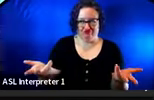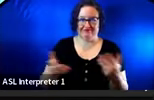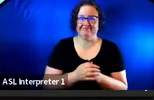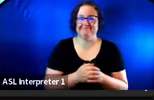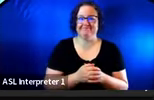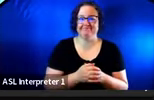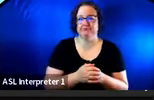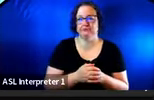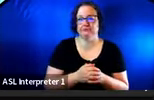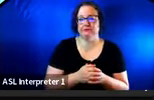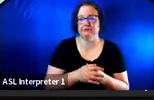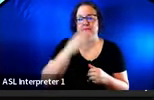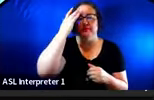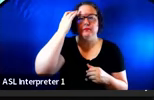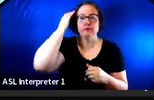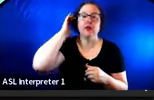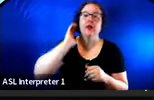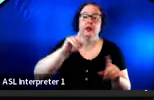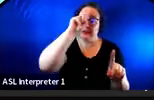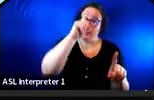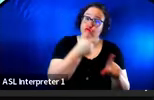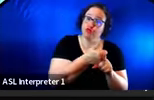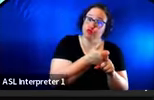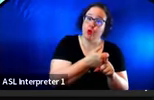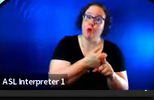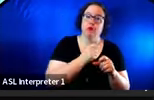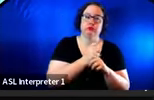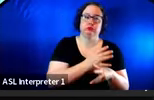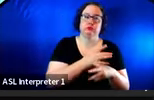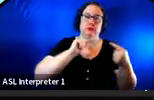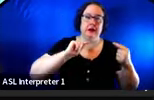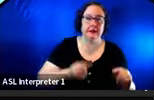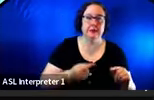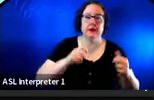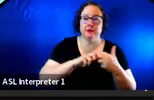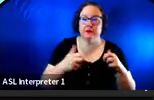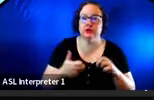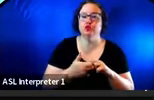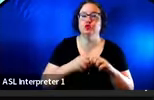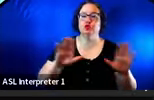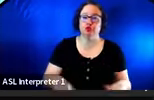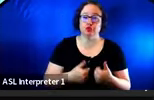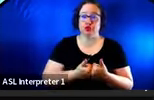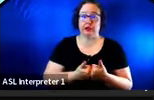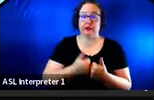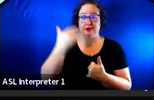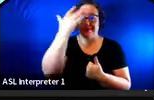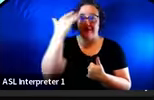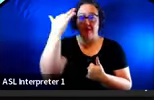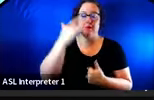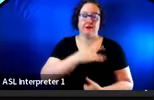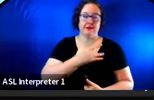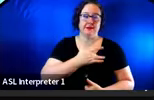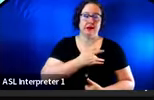like stroke, for example, produces impairments, issues, challenges, what have you, in cognitive, sensory,